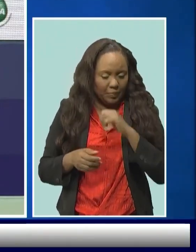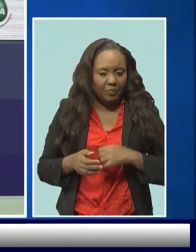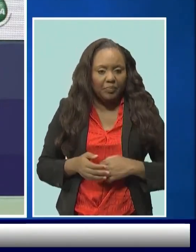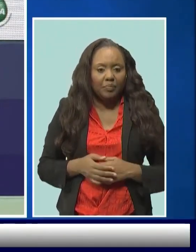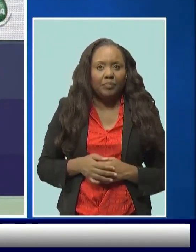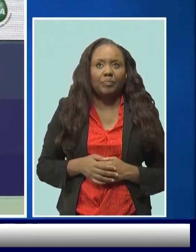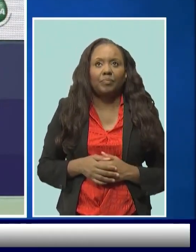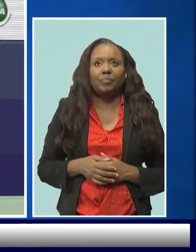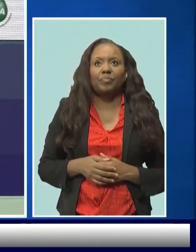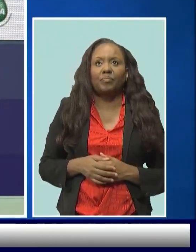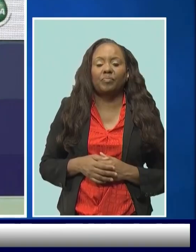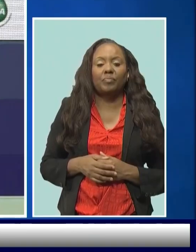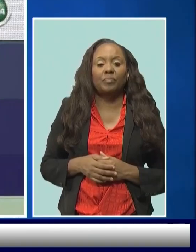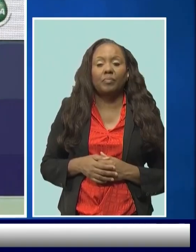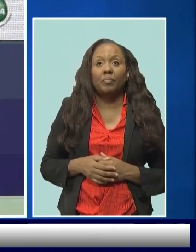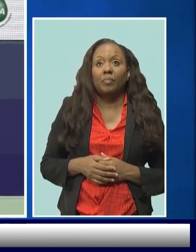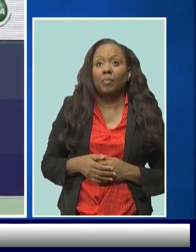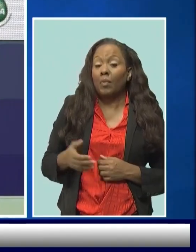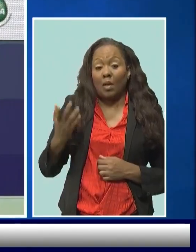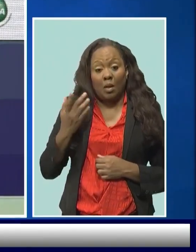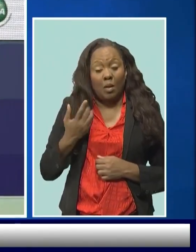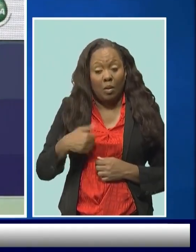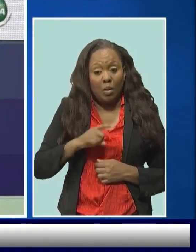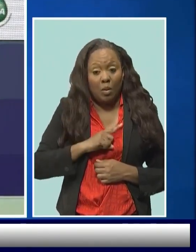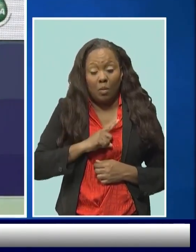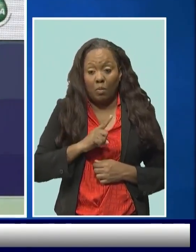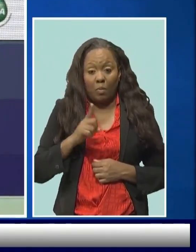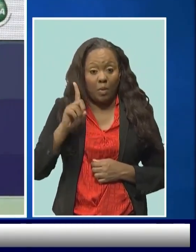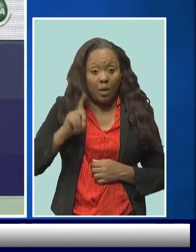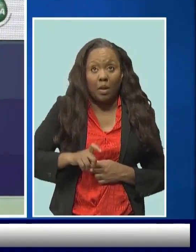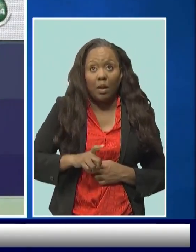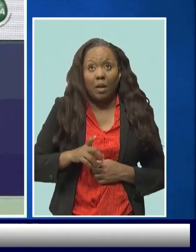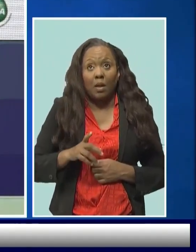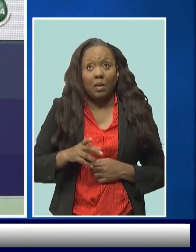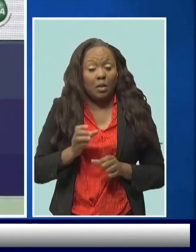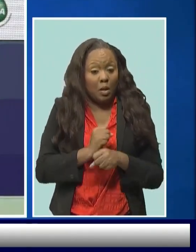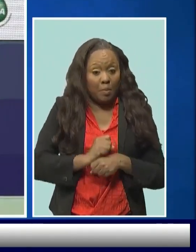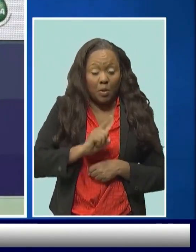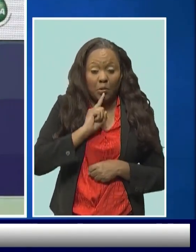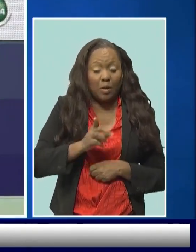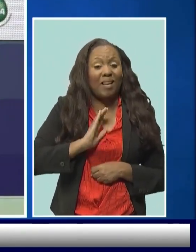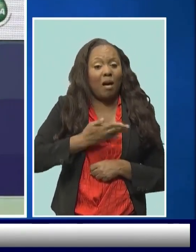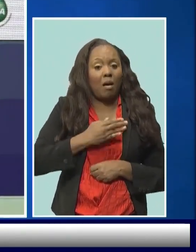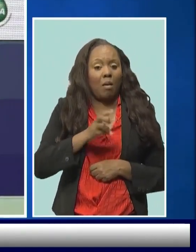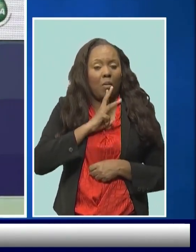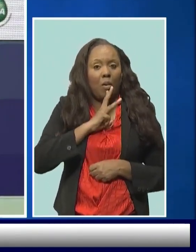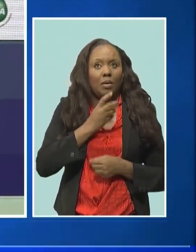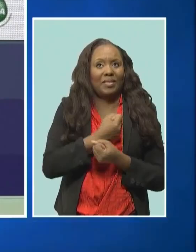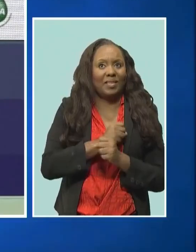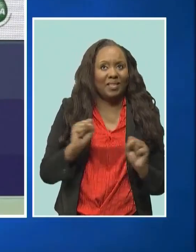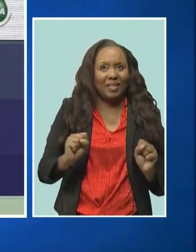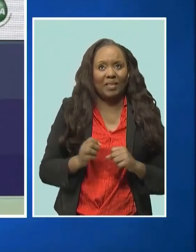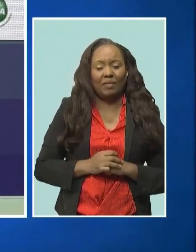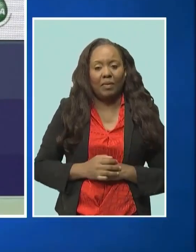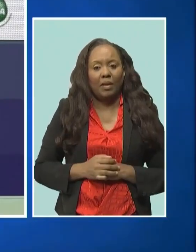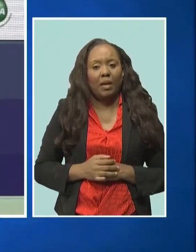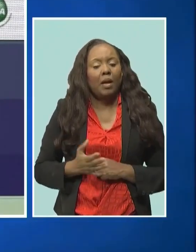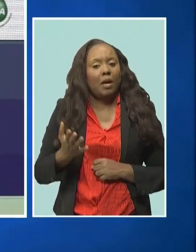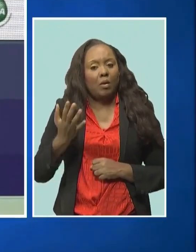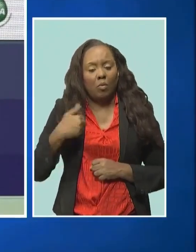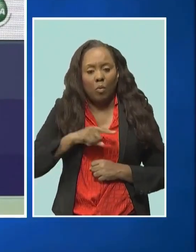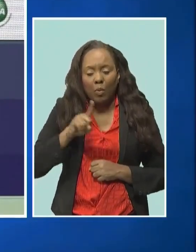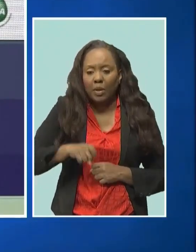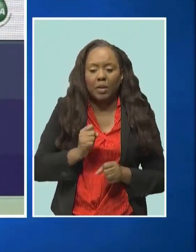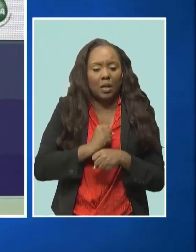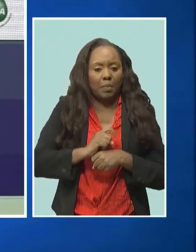without license, without quantification, without security, and without payment. And